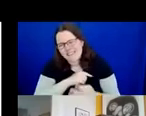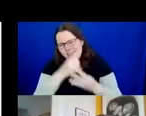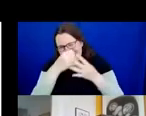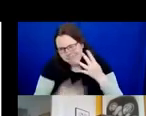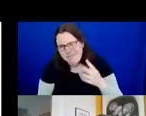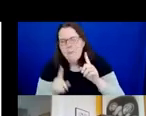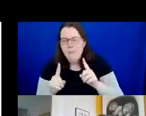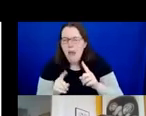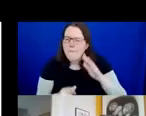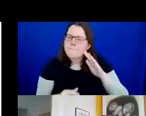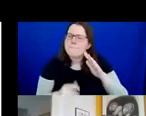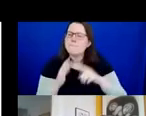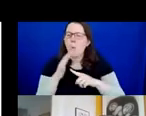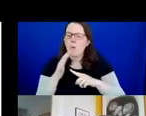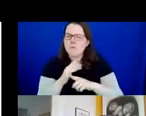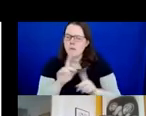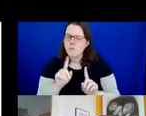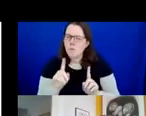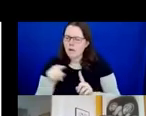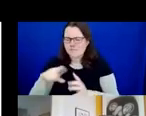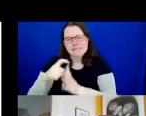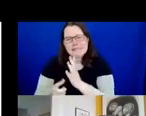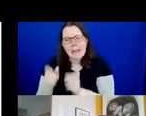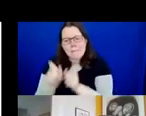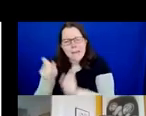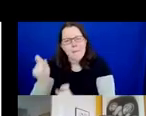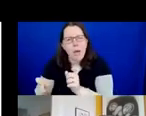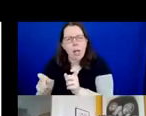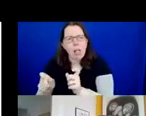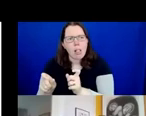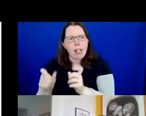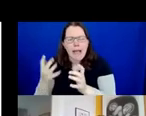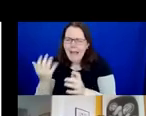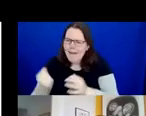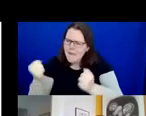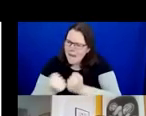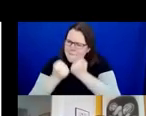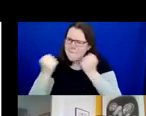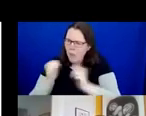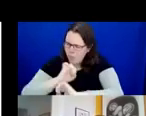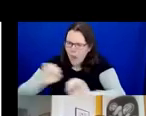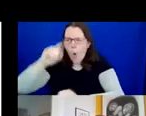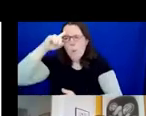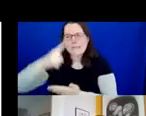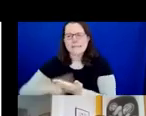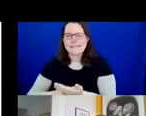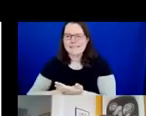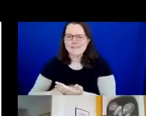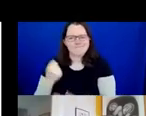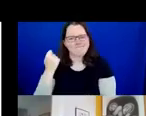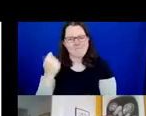agency, the power to make decisions. But when disabled people are in charge, the outcomes can be very